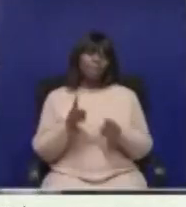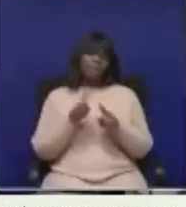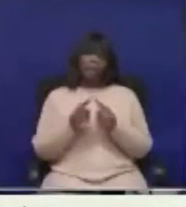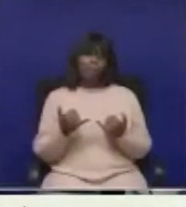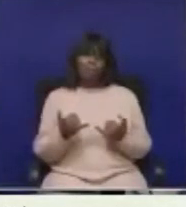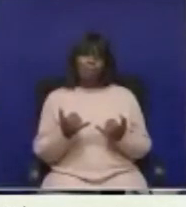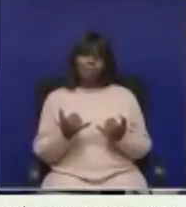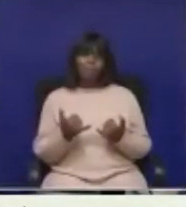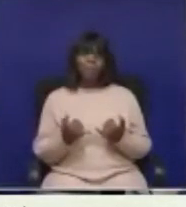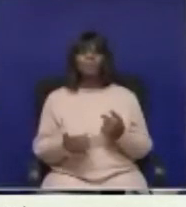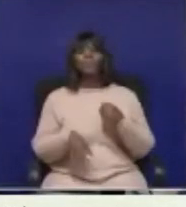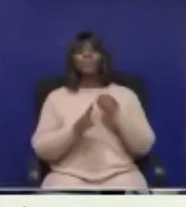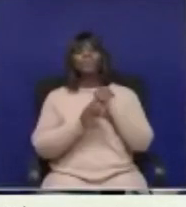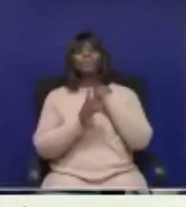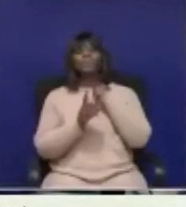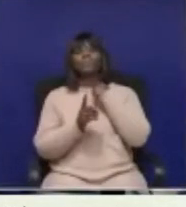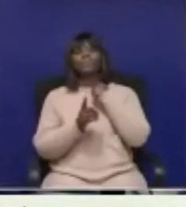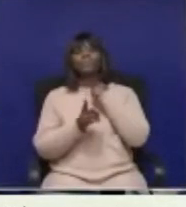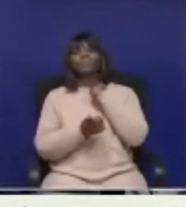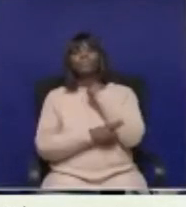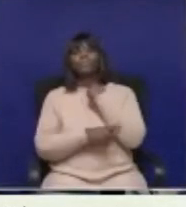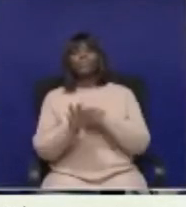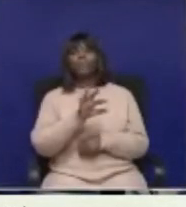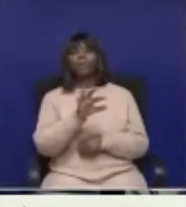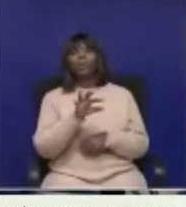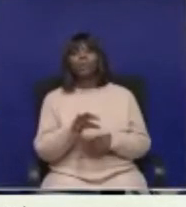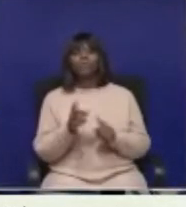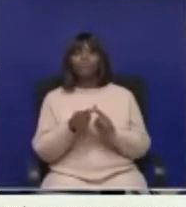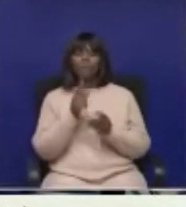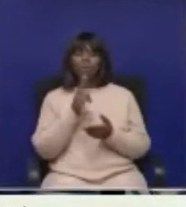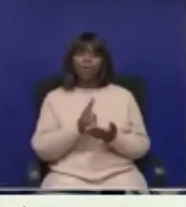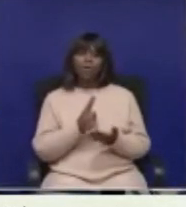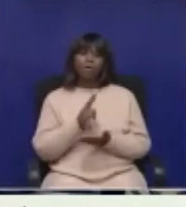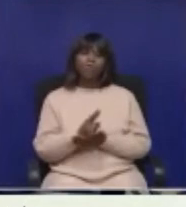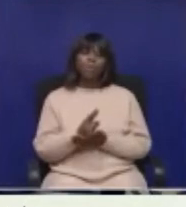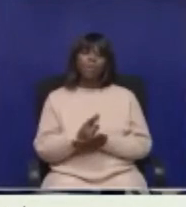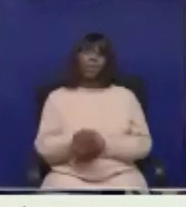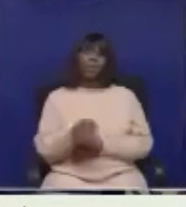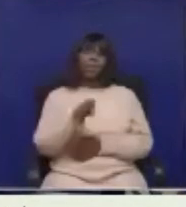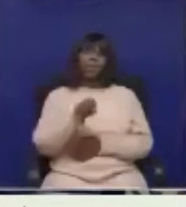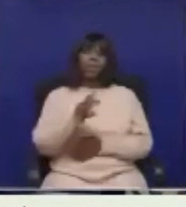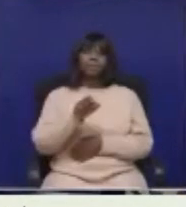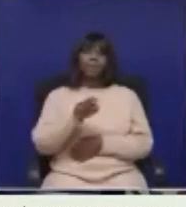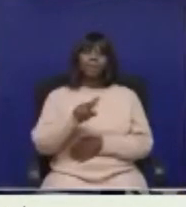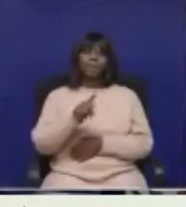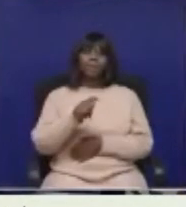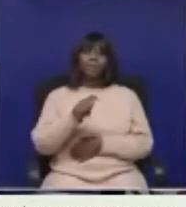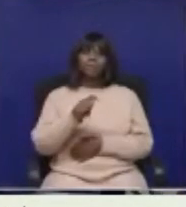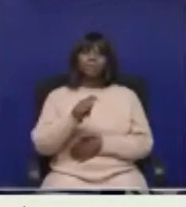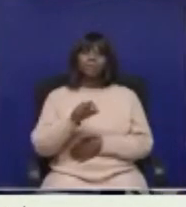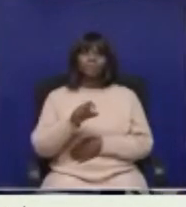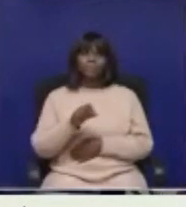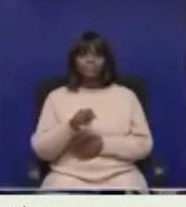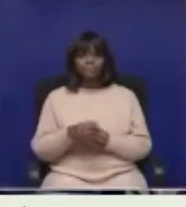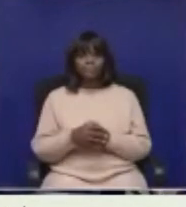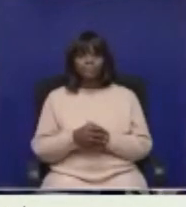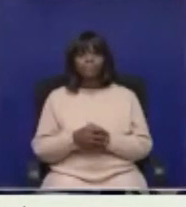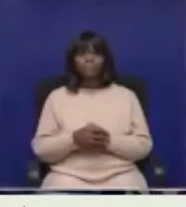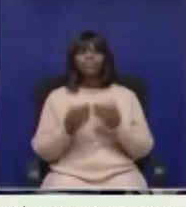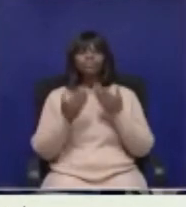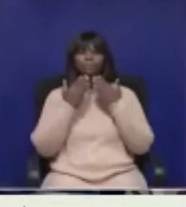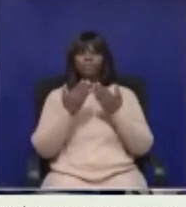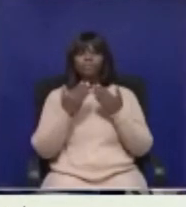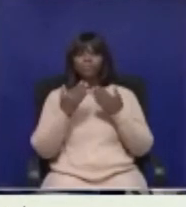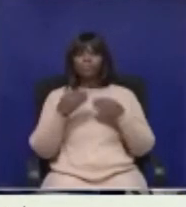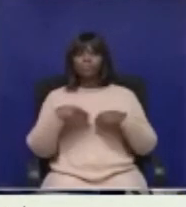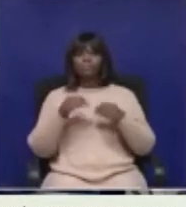The last supplementary question will be asked by the Honourable Swart. Thank you, House Chair. Arising from your response, Honourable